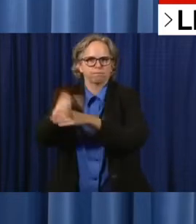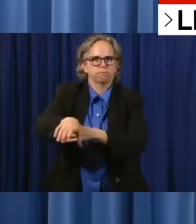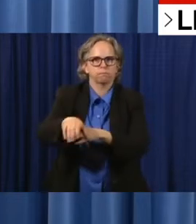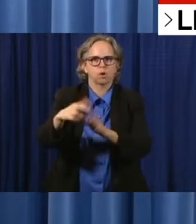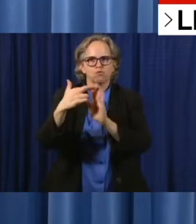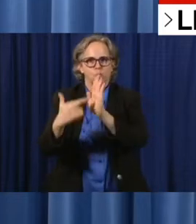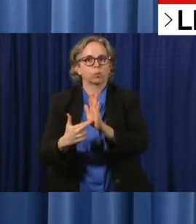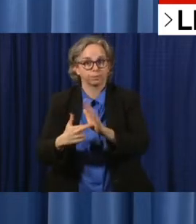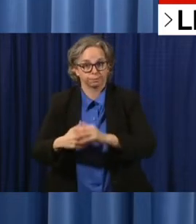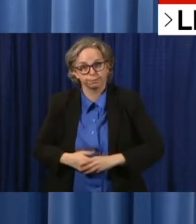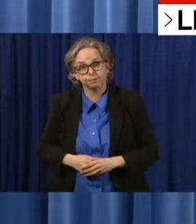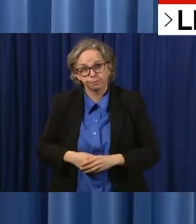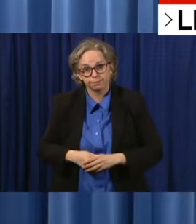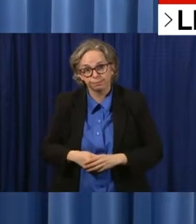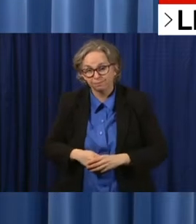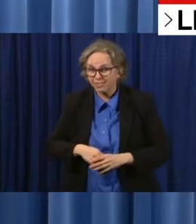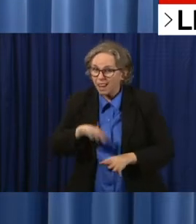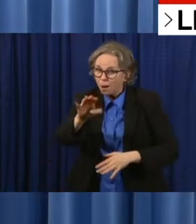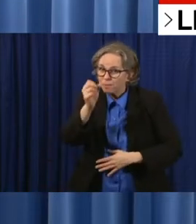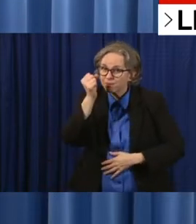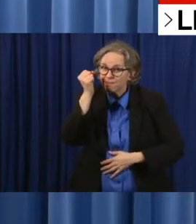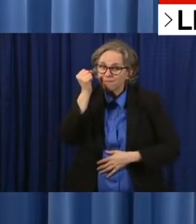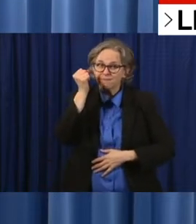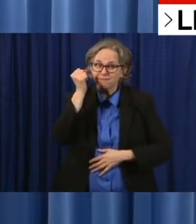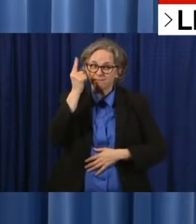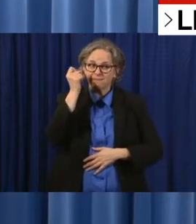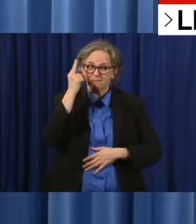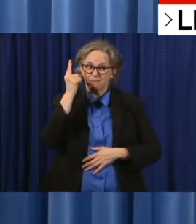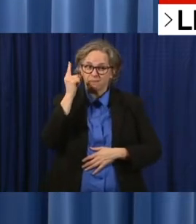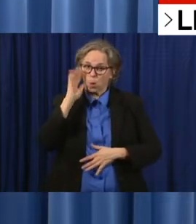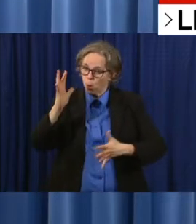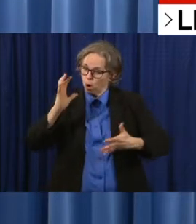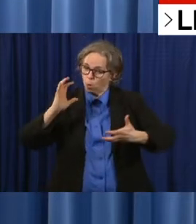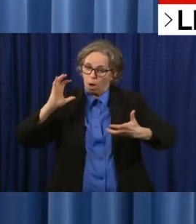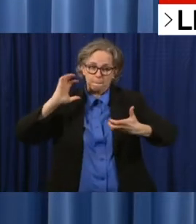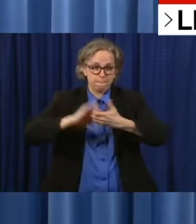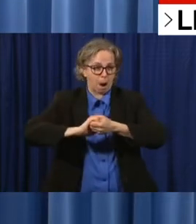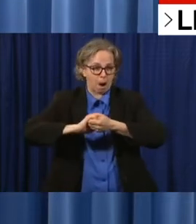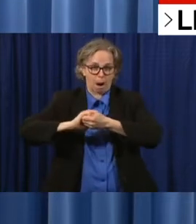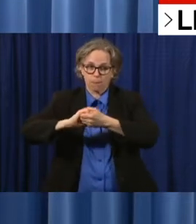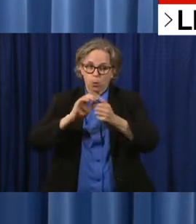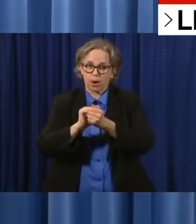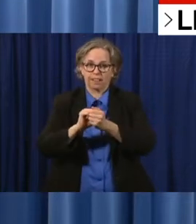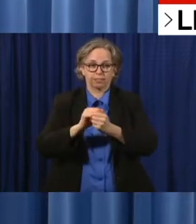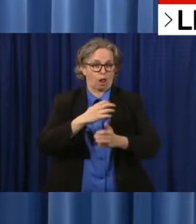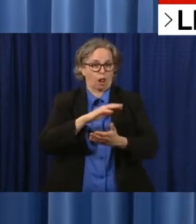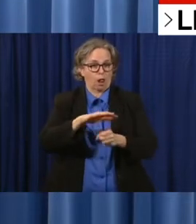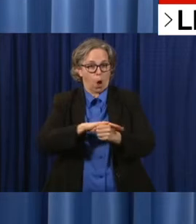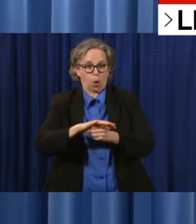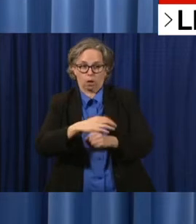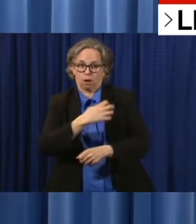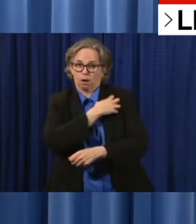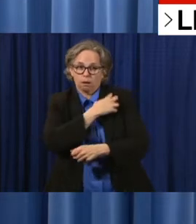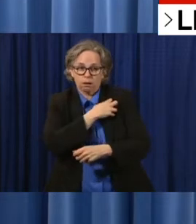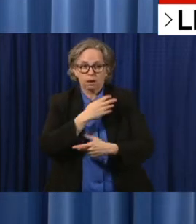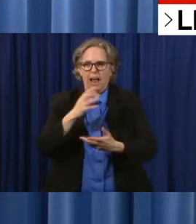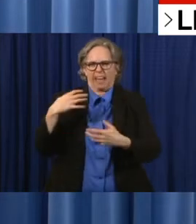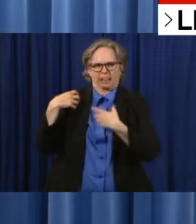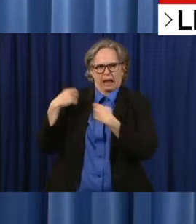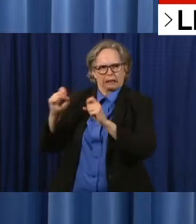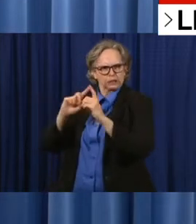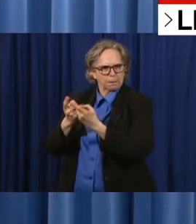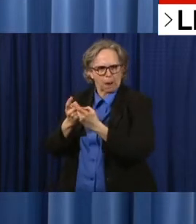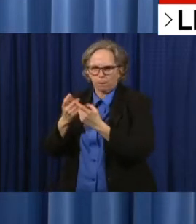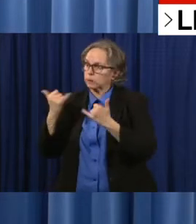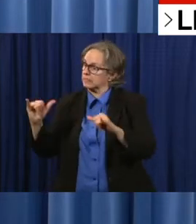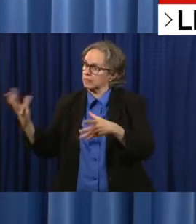We will be working very closely with local officials on this. The local health departments will stay involved